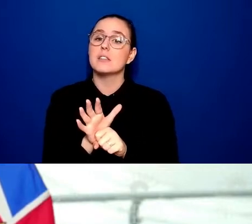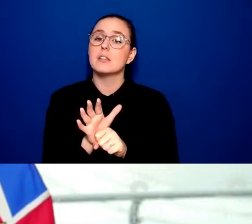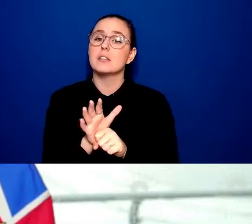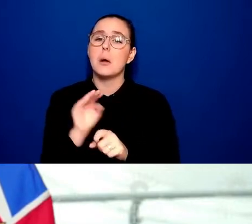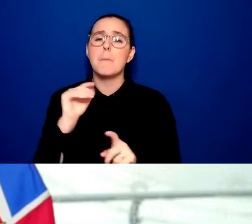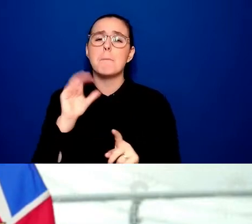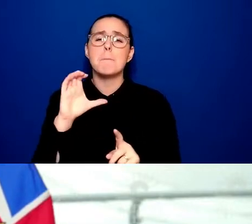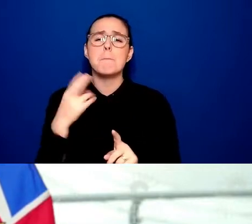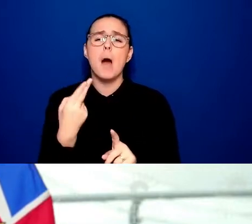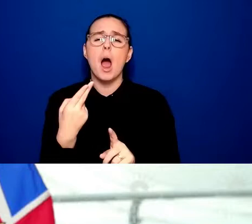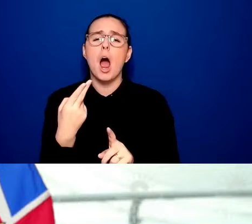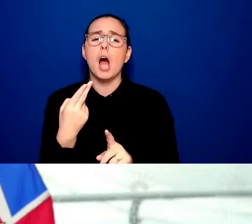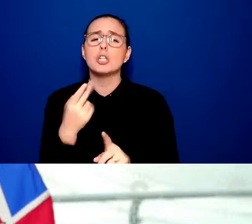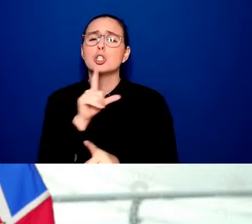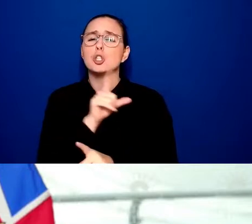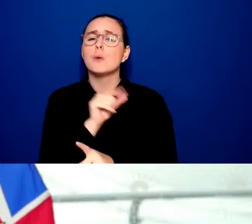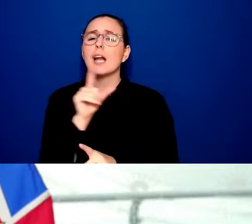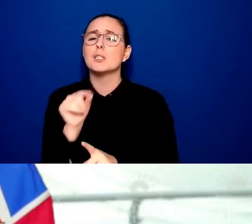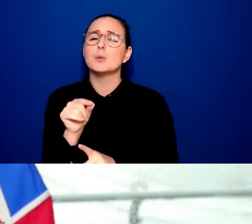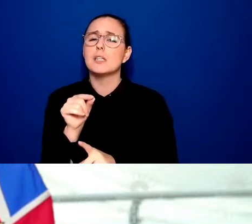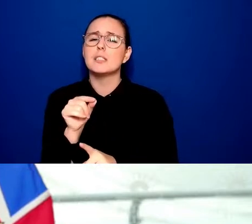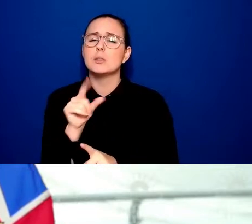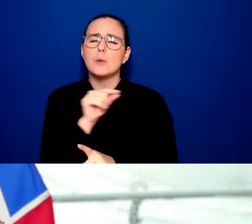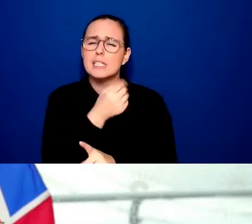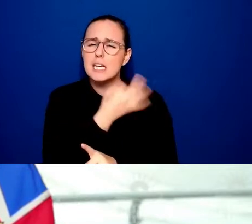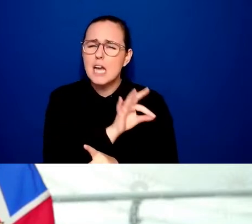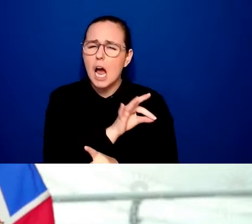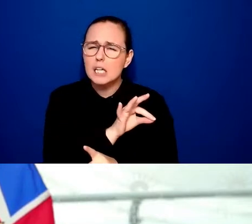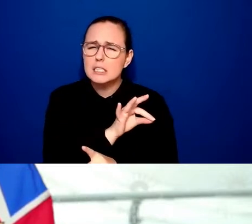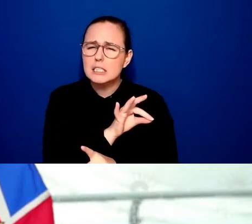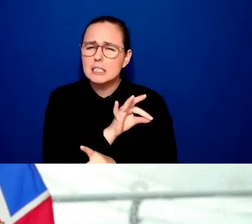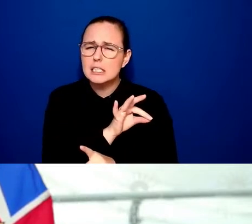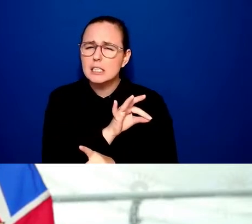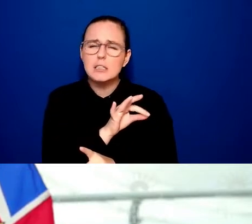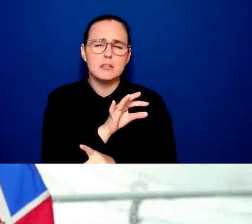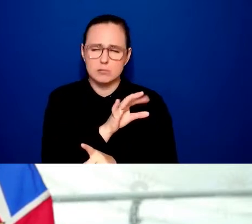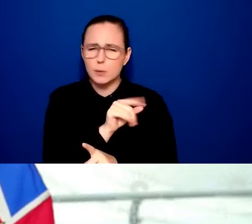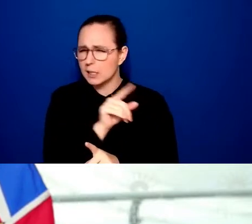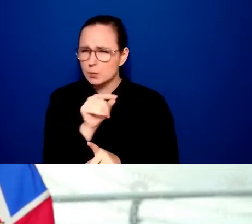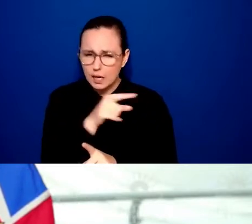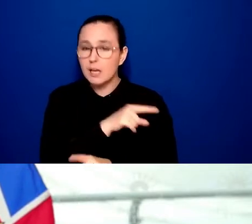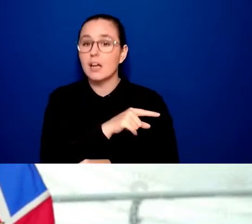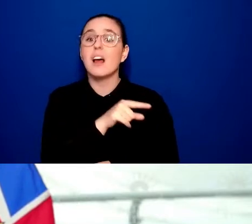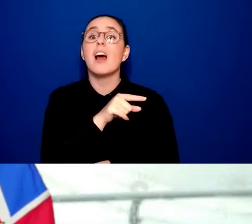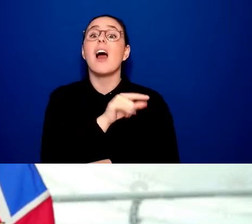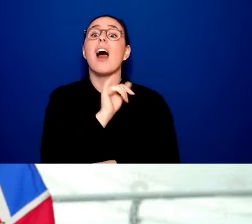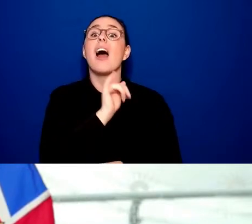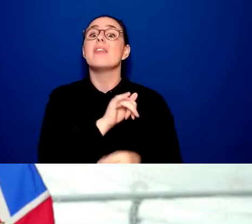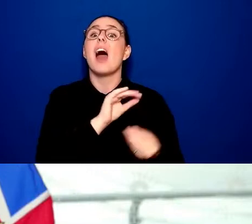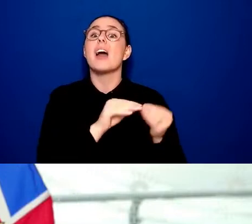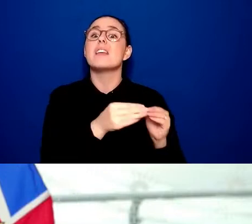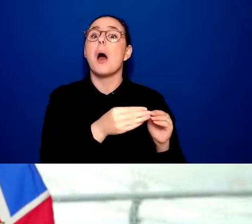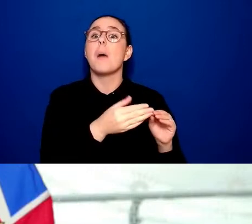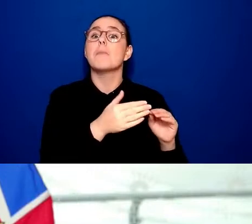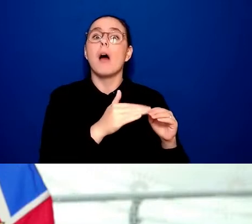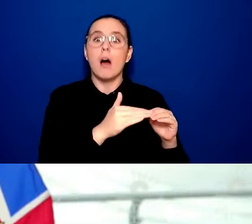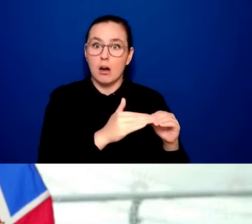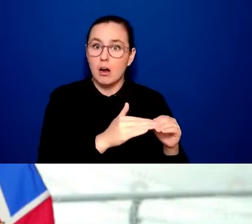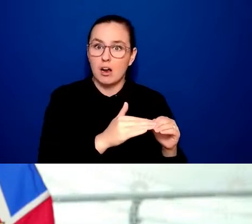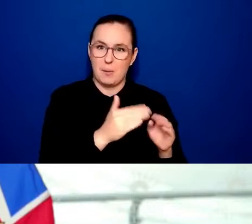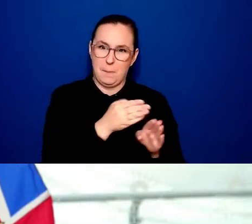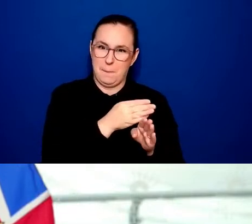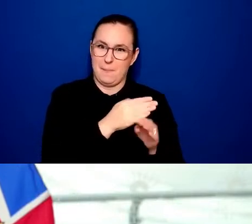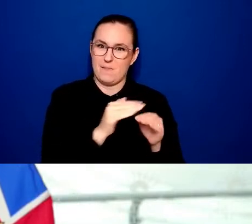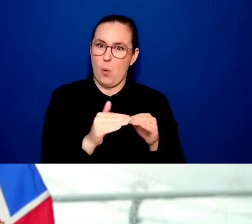9th, 2020, that nonetheless, given the circumstances of COVID-19 and the pressure on our healthcare system, is a significantly